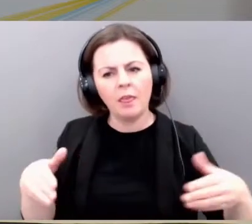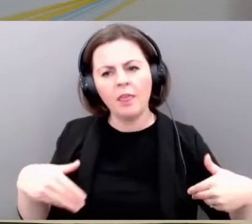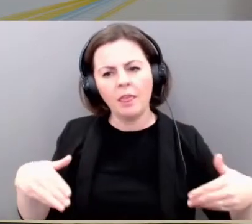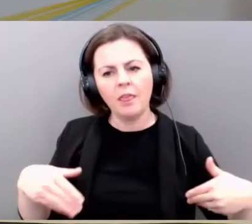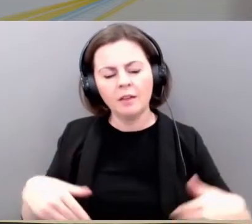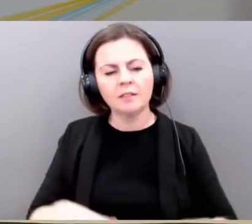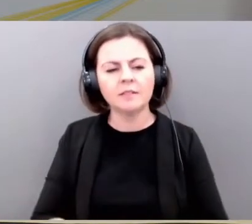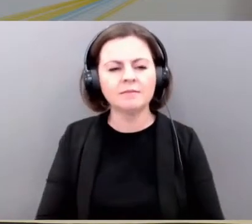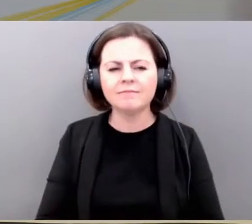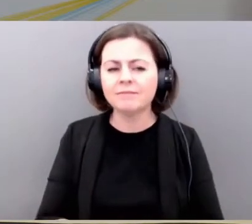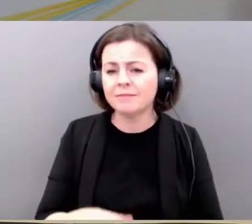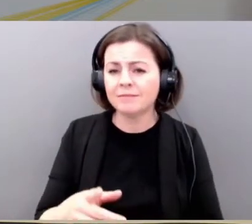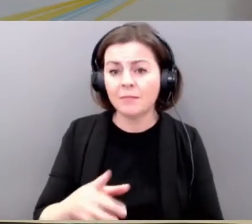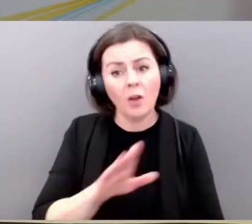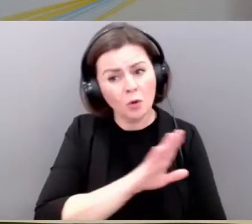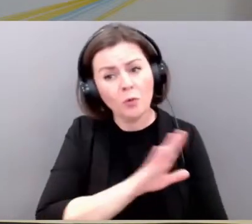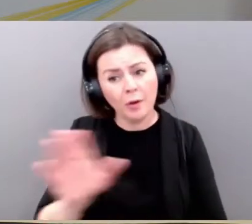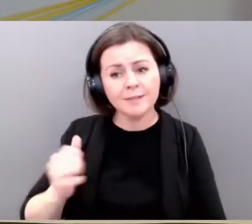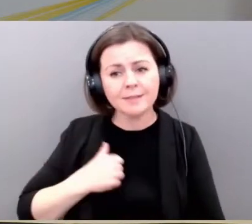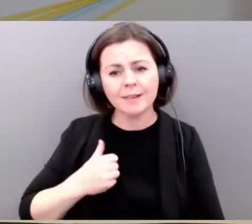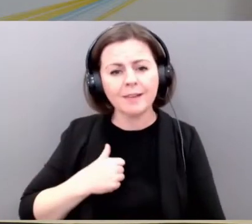having discussions nationally, of course.